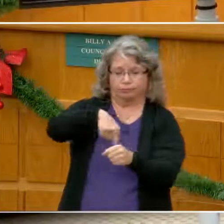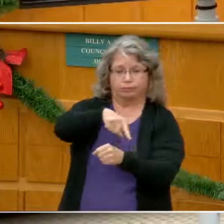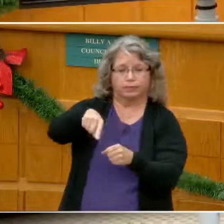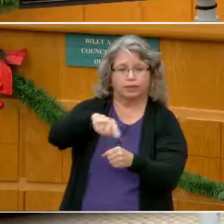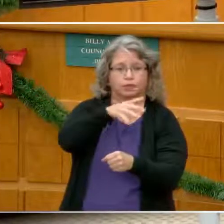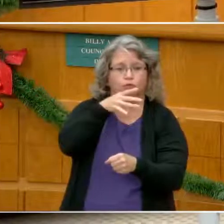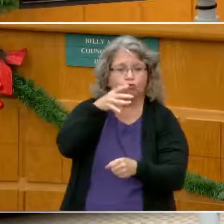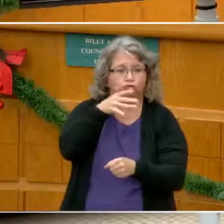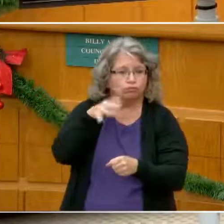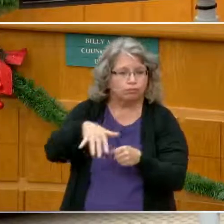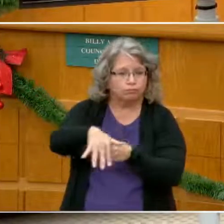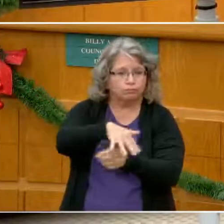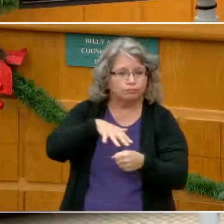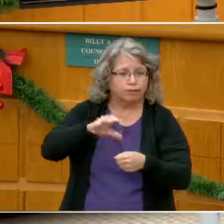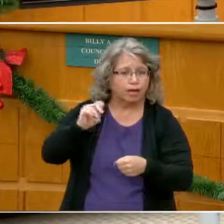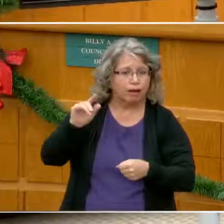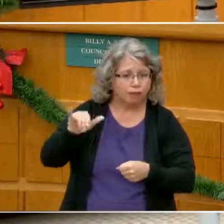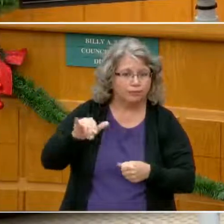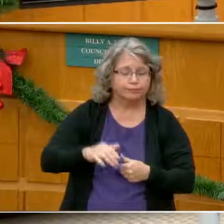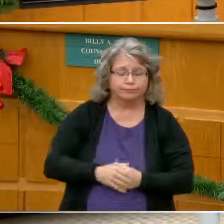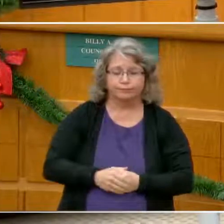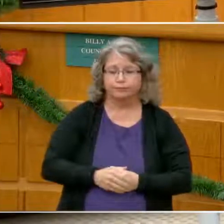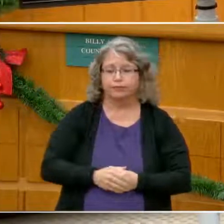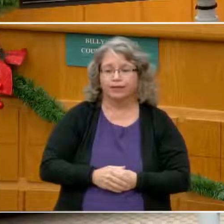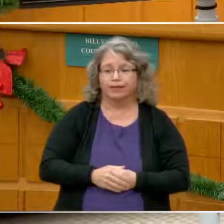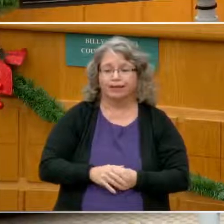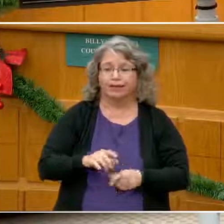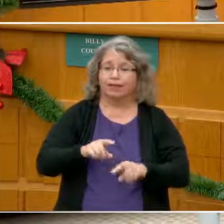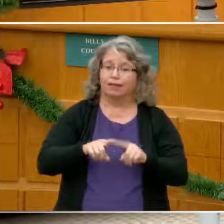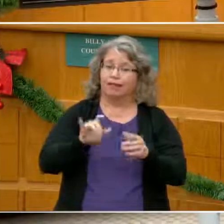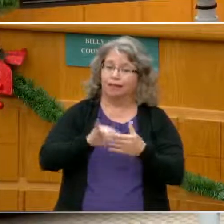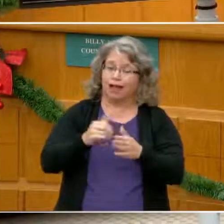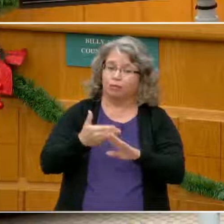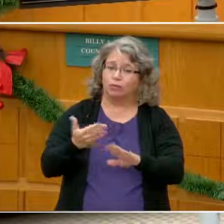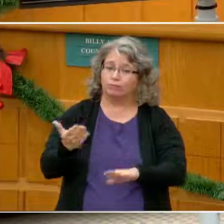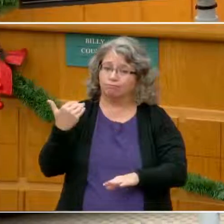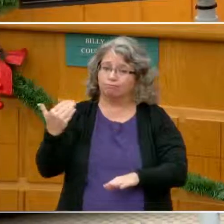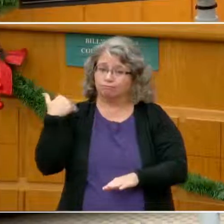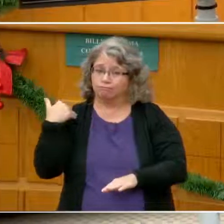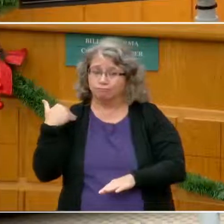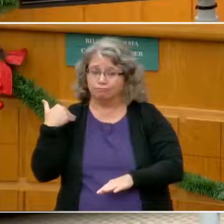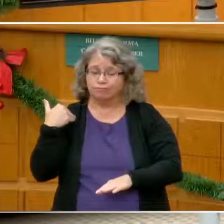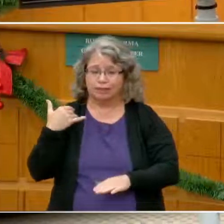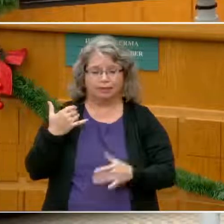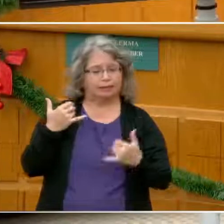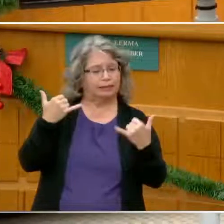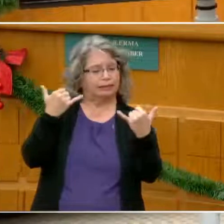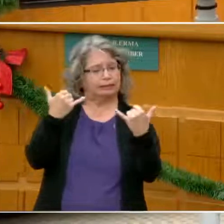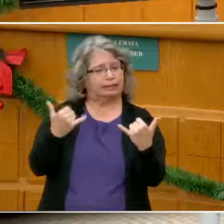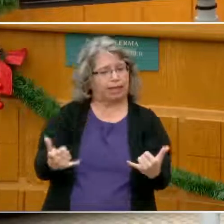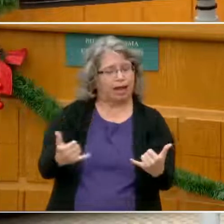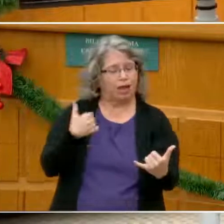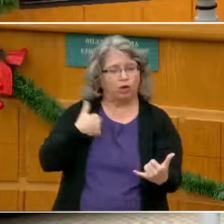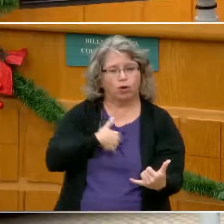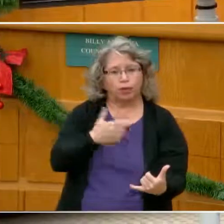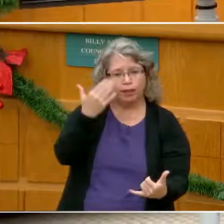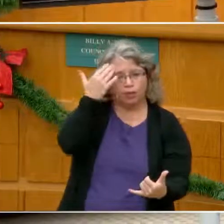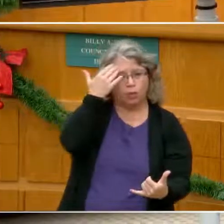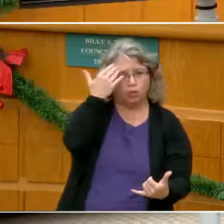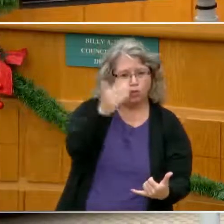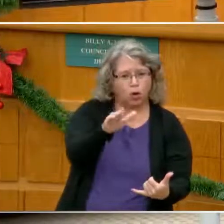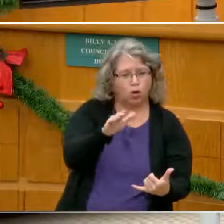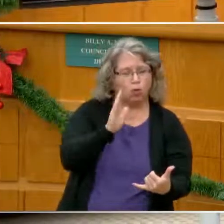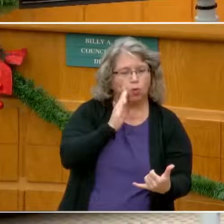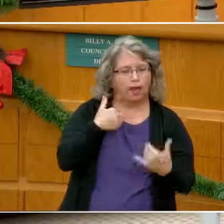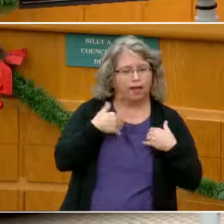rural communities. However, that was then. This is now. We just simply don't know if that type of